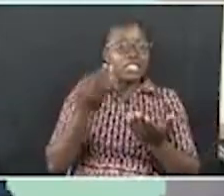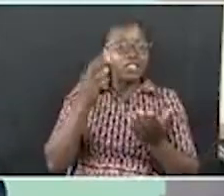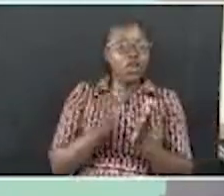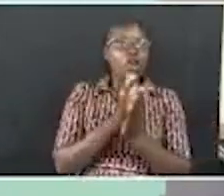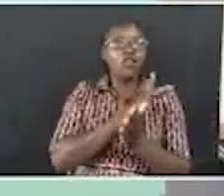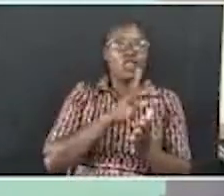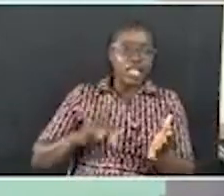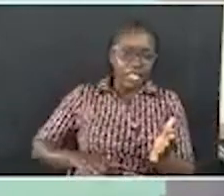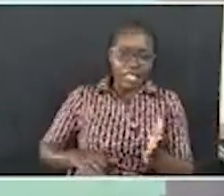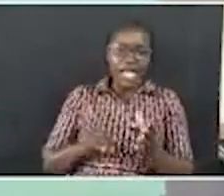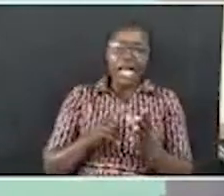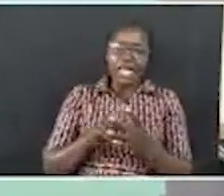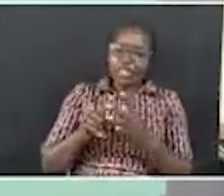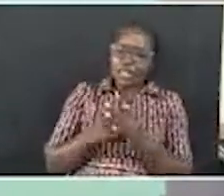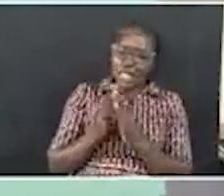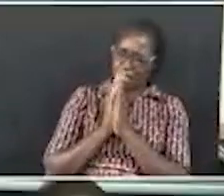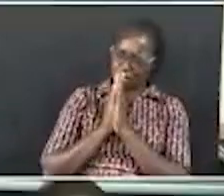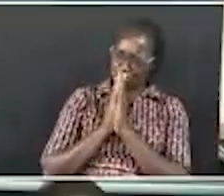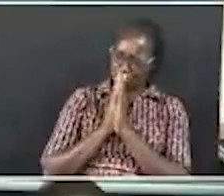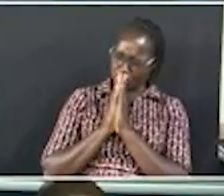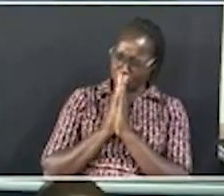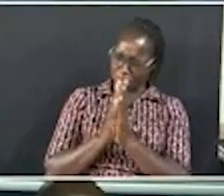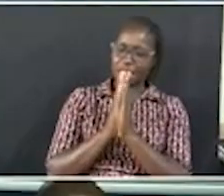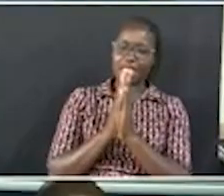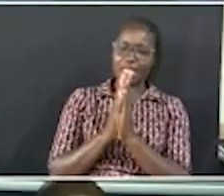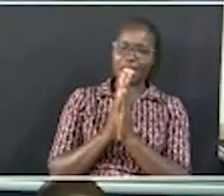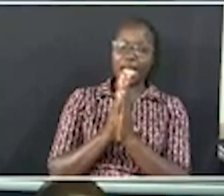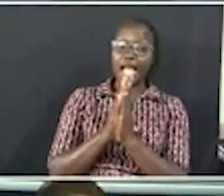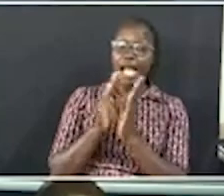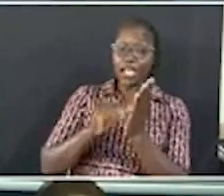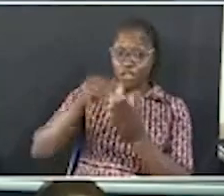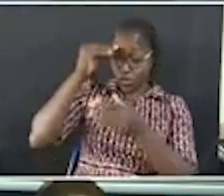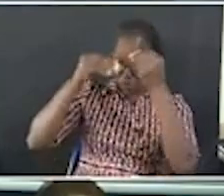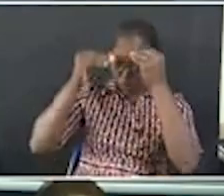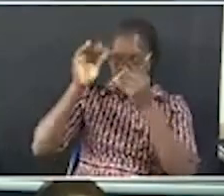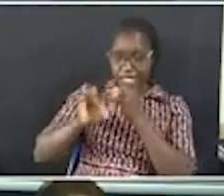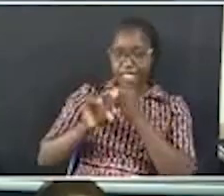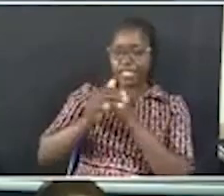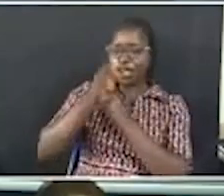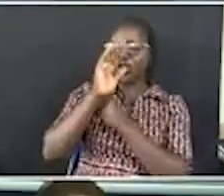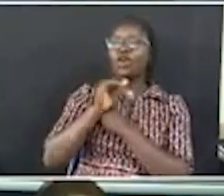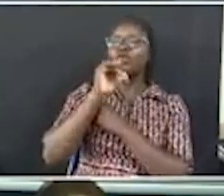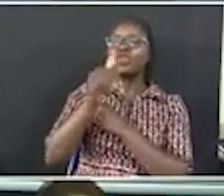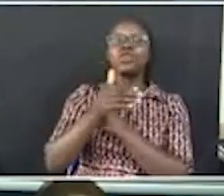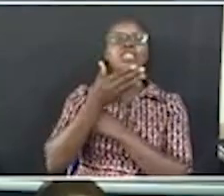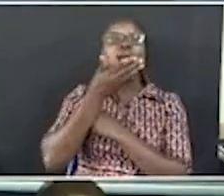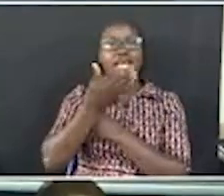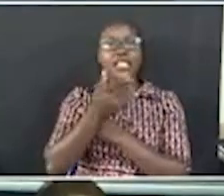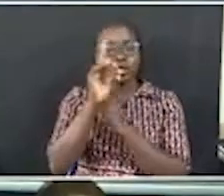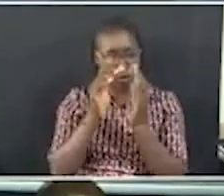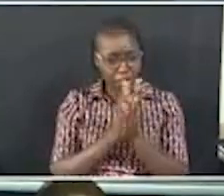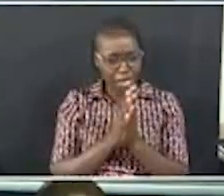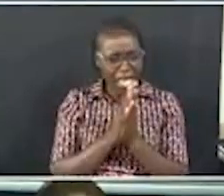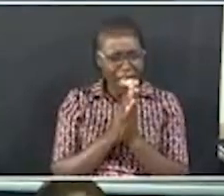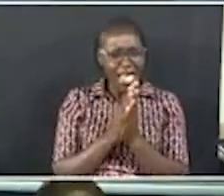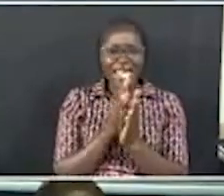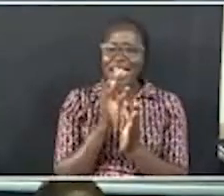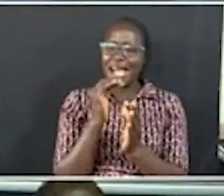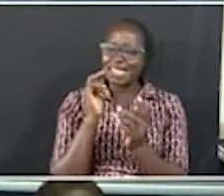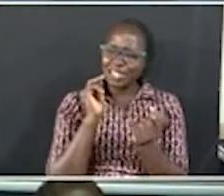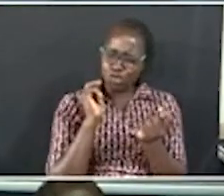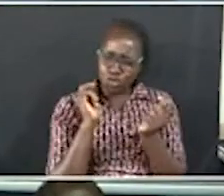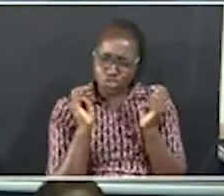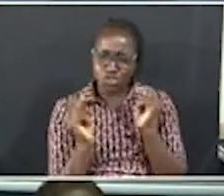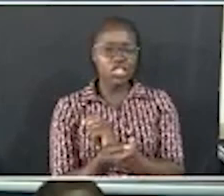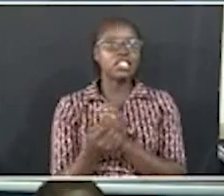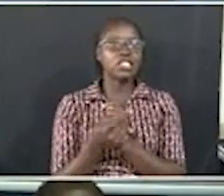the Lord. And you start praying. And you discover that God will not answer your prayer unless, number